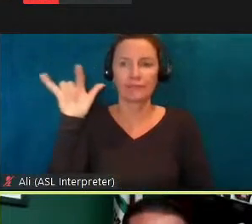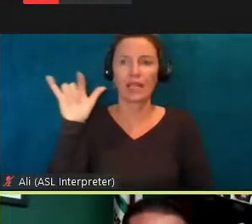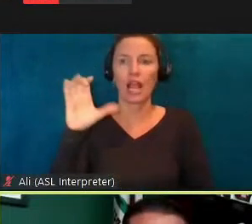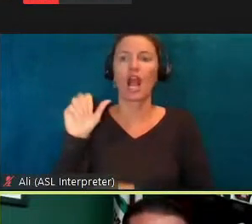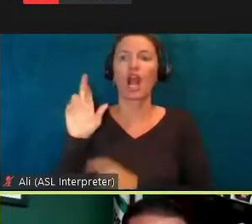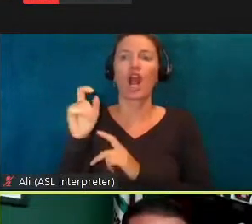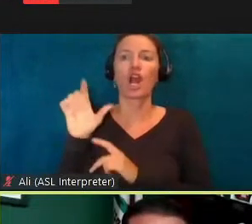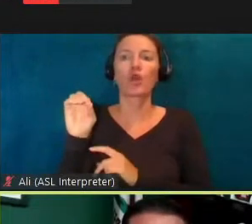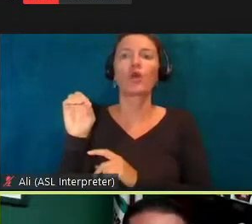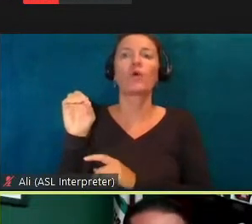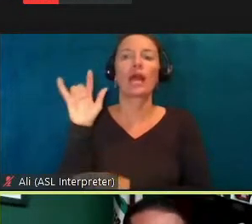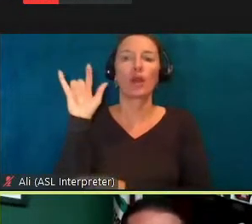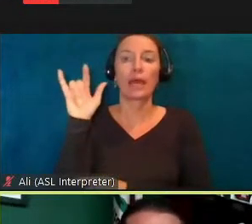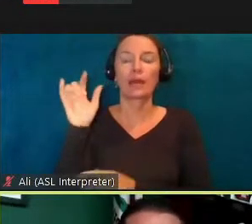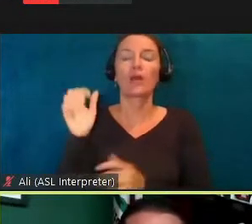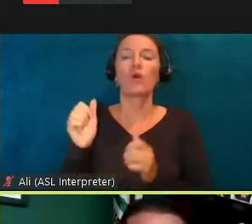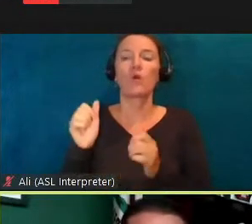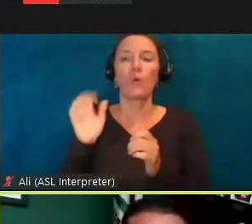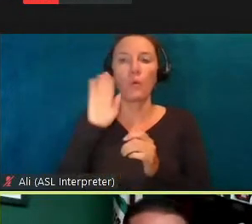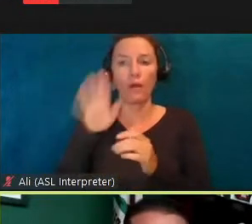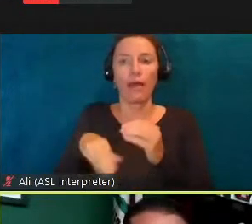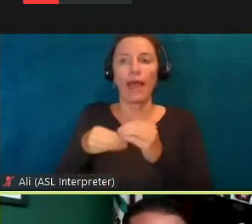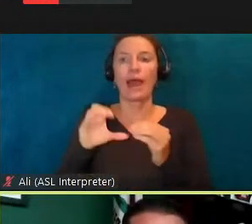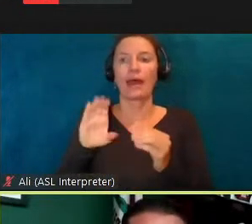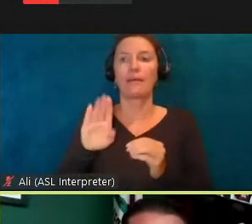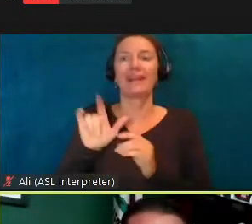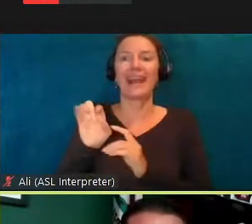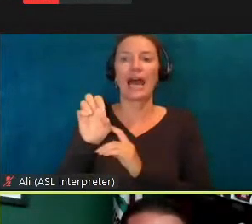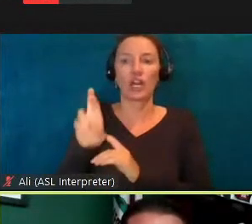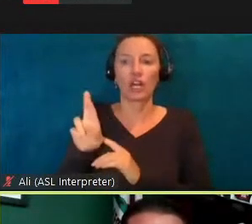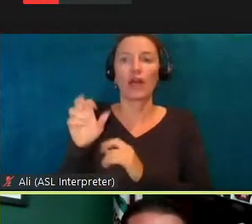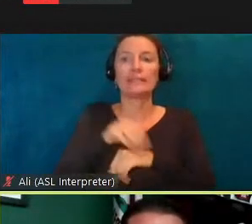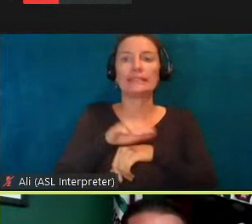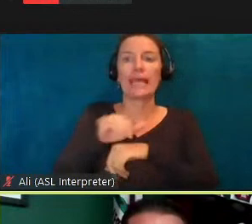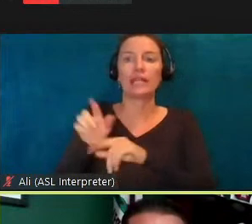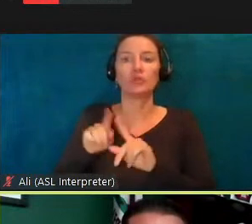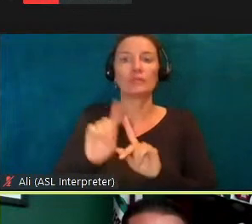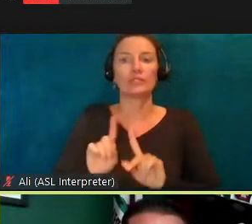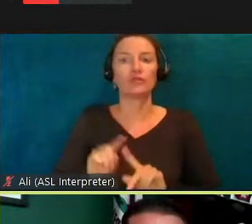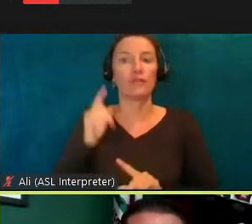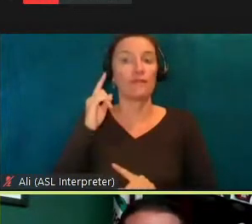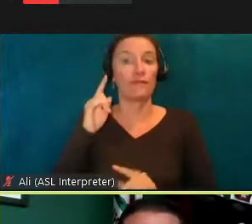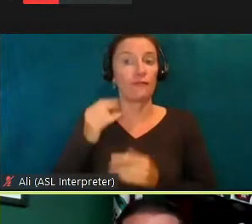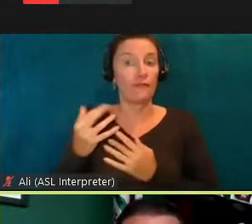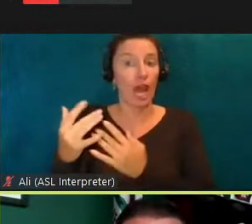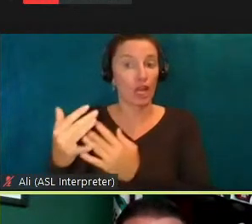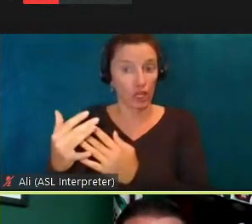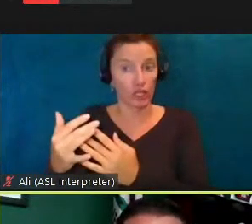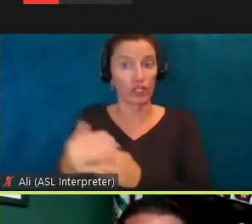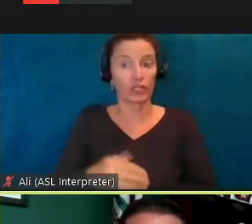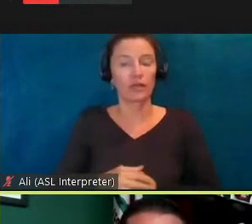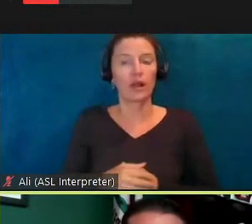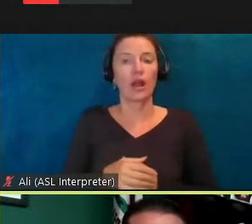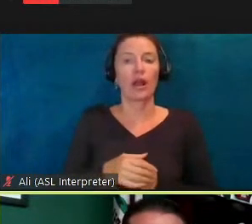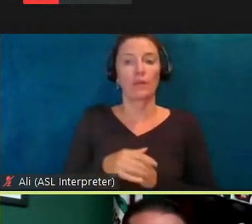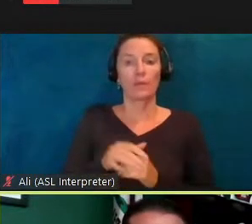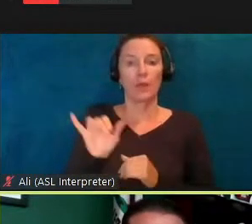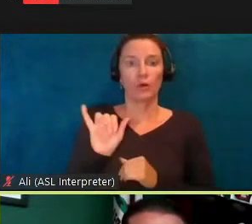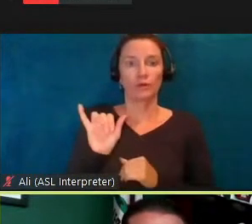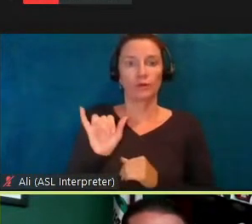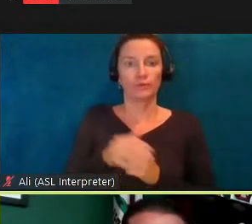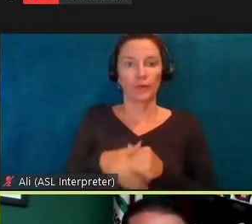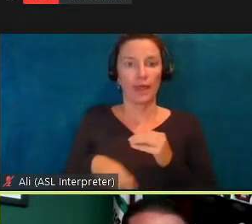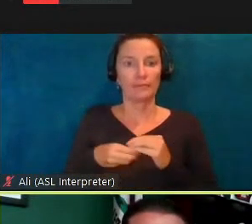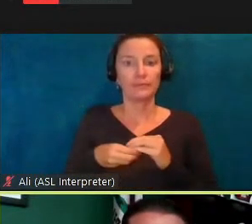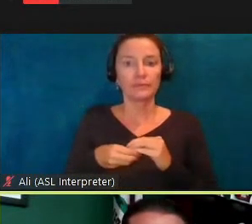a bladder and then dispatched to fires as they come up. Finally, I'll say